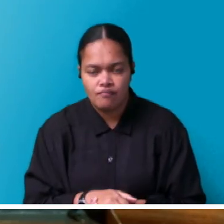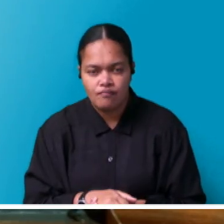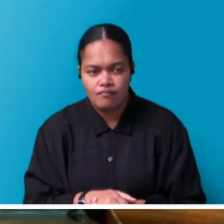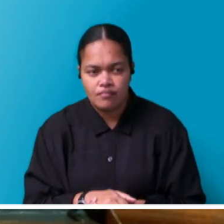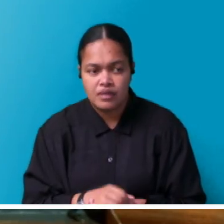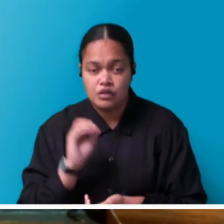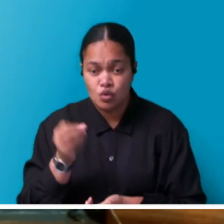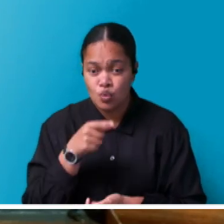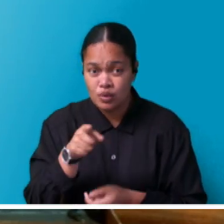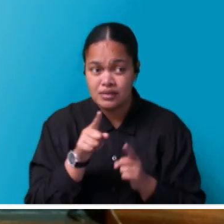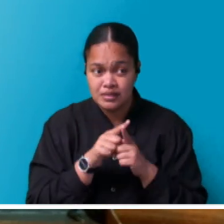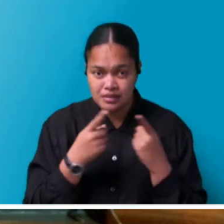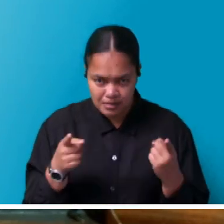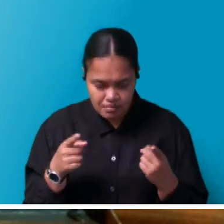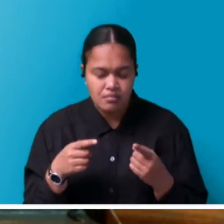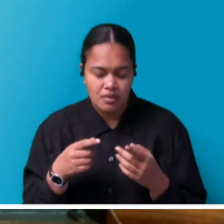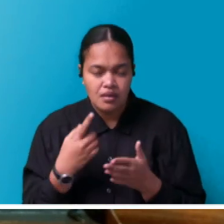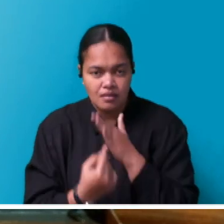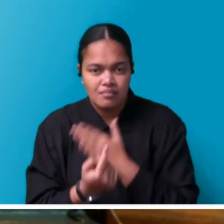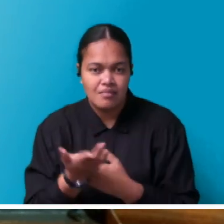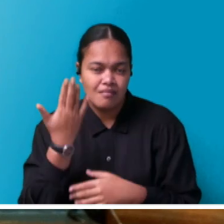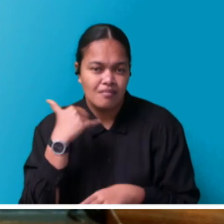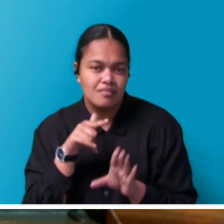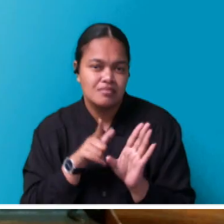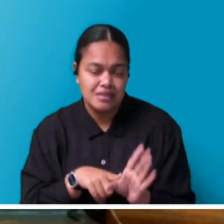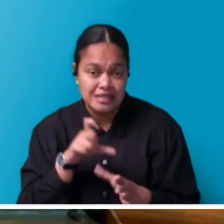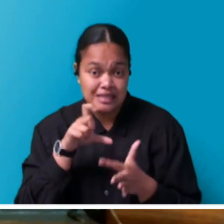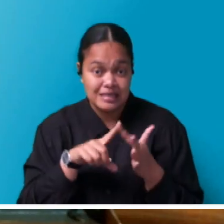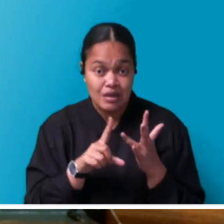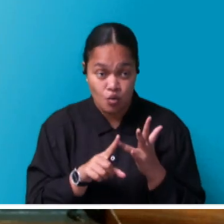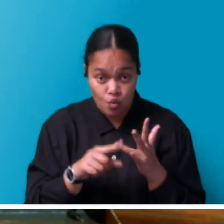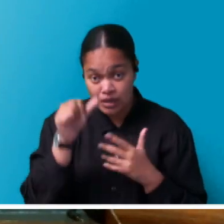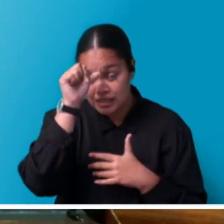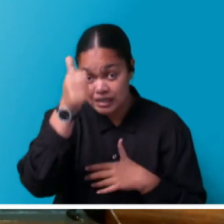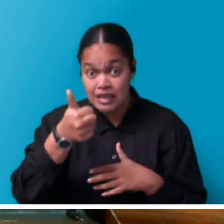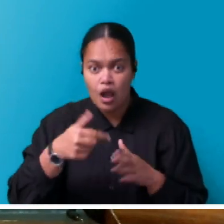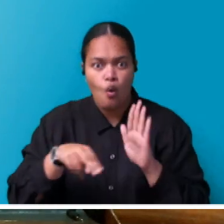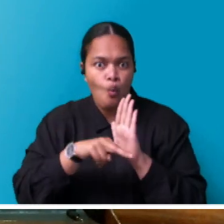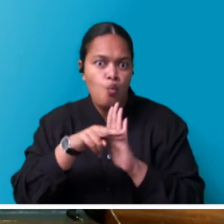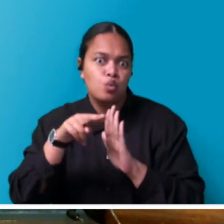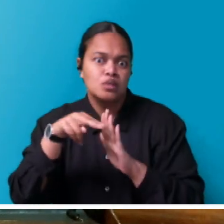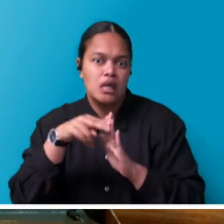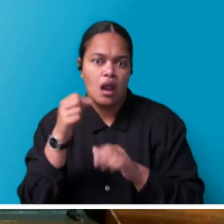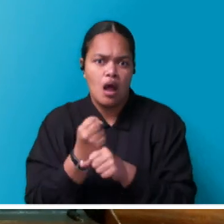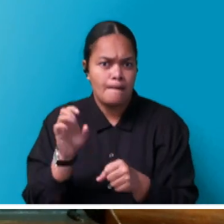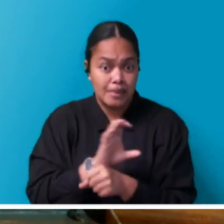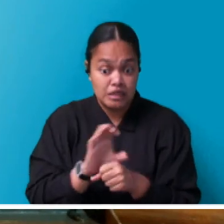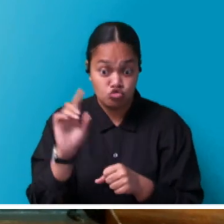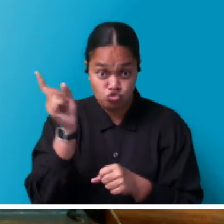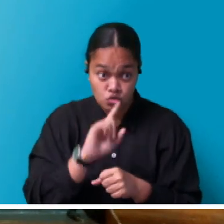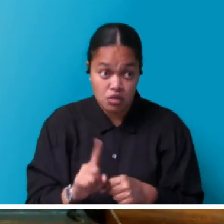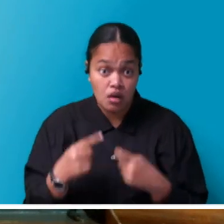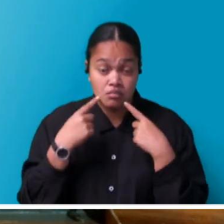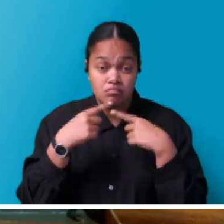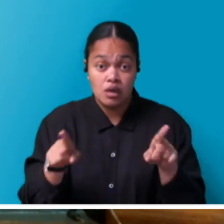At a summit in Perth last year, the CEO of Indian Hotels Company shared that today they are amongst